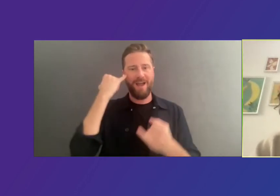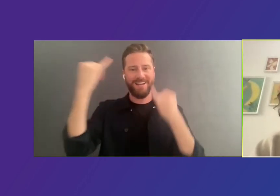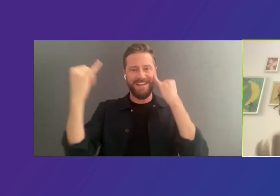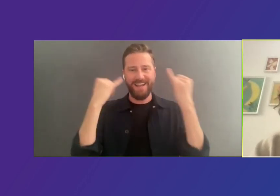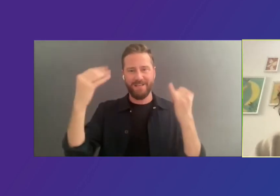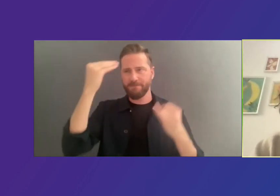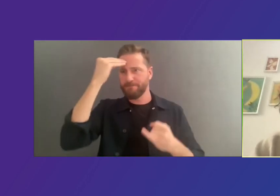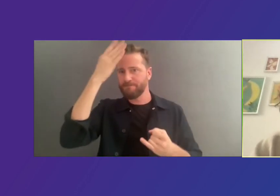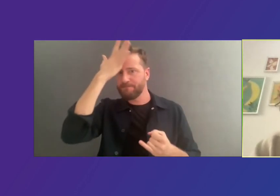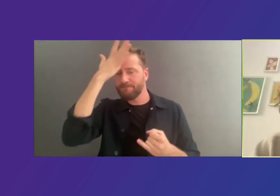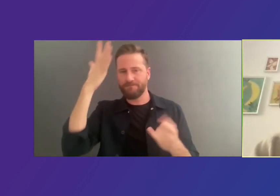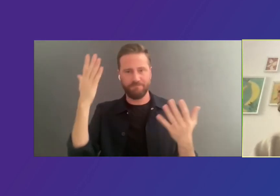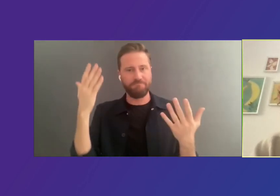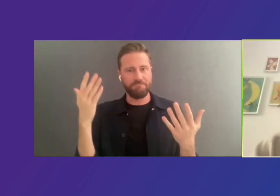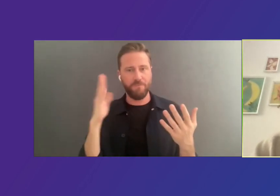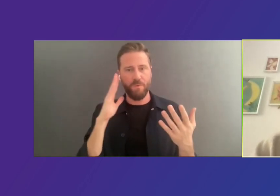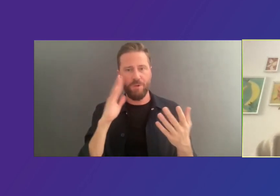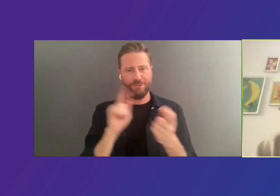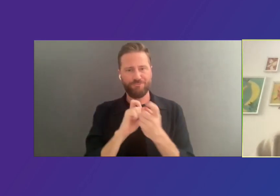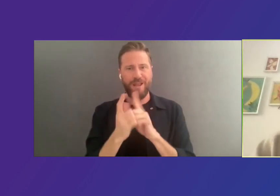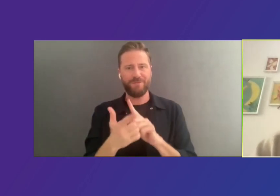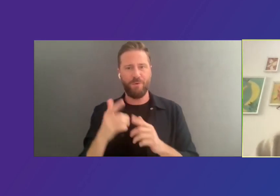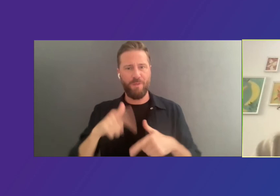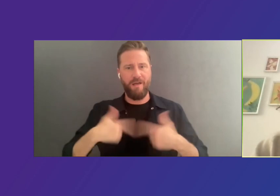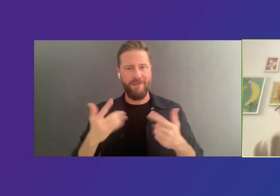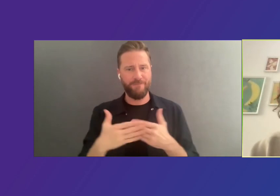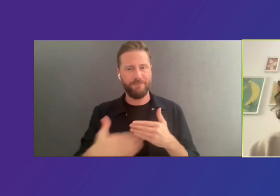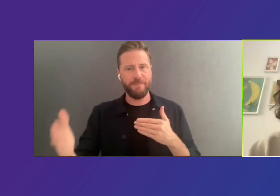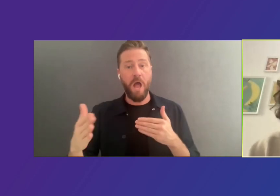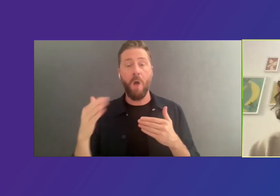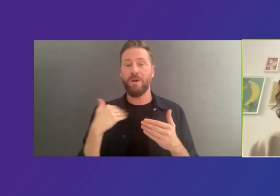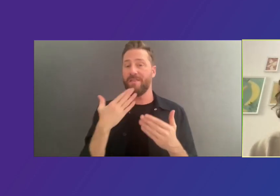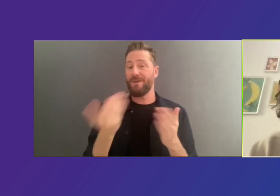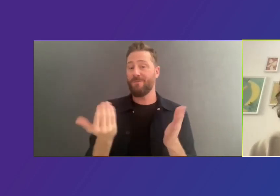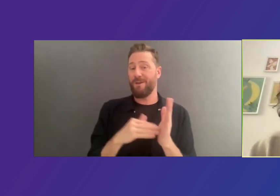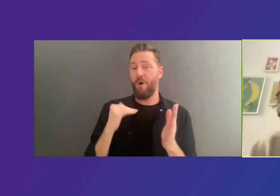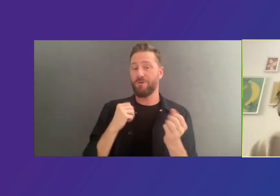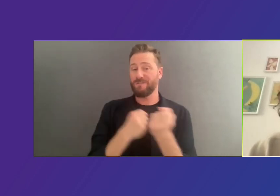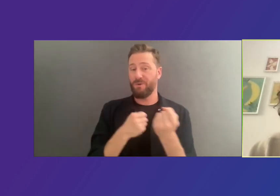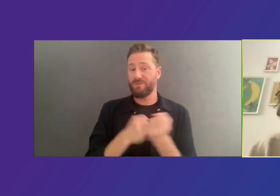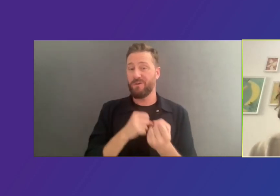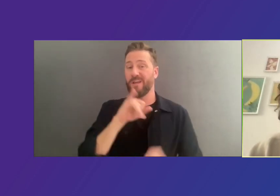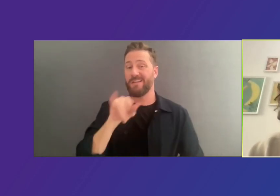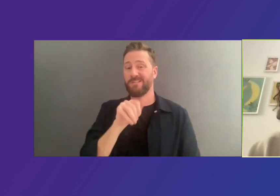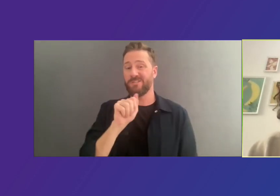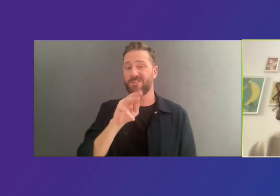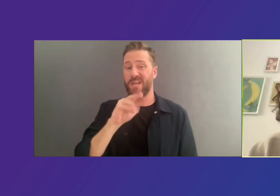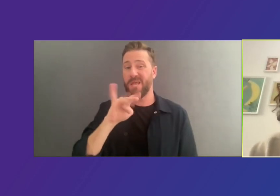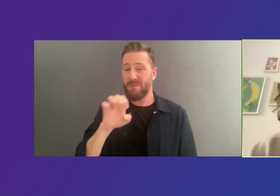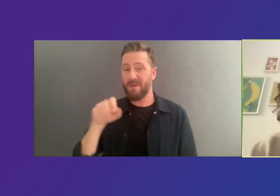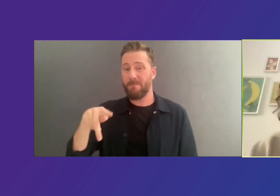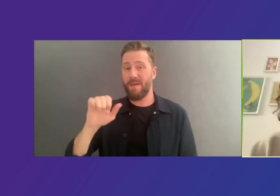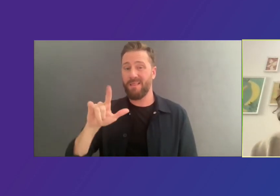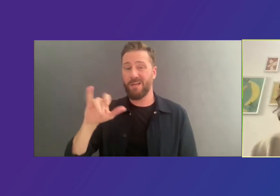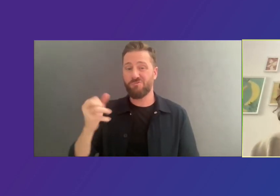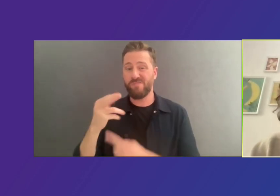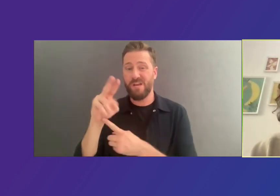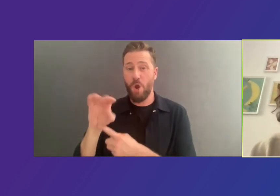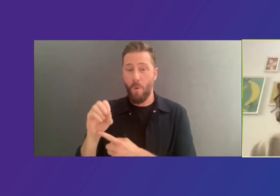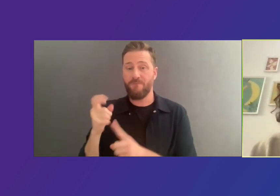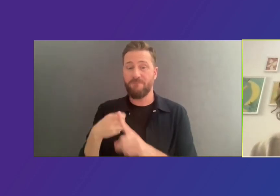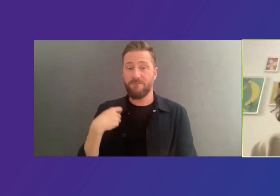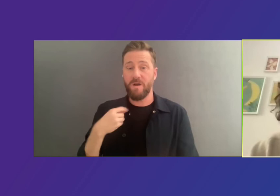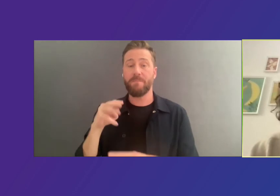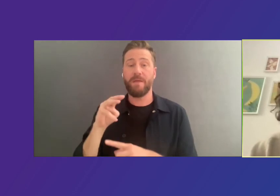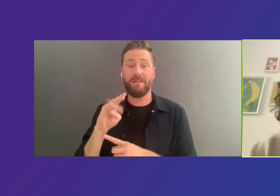consideration. I want to say another thank you to our sponsors, Jamie Pellegrino from the Visicardi Center, and